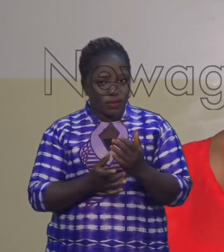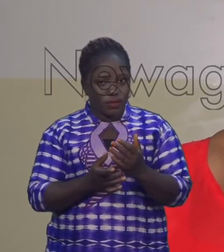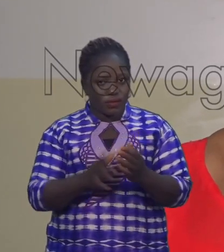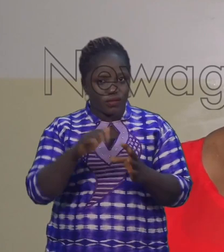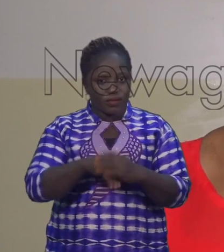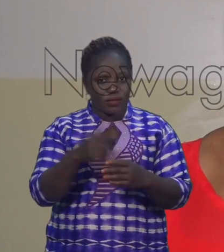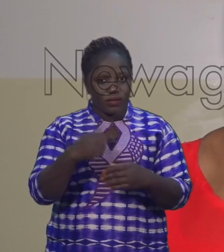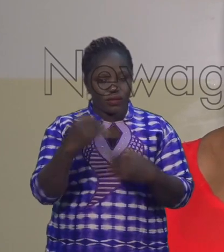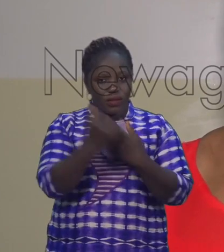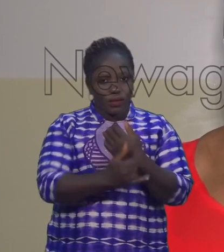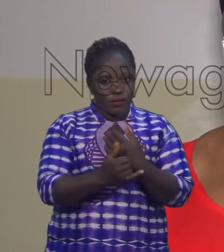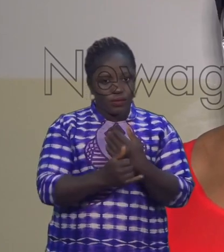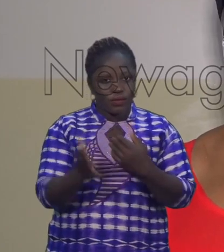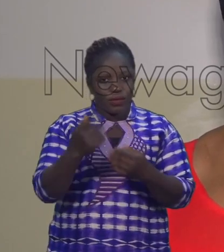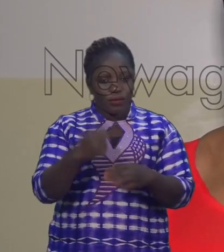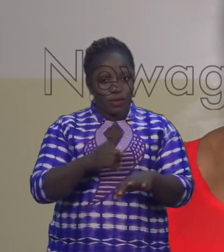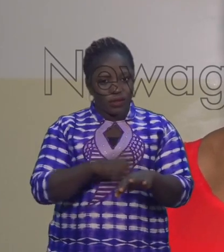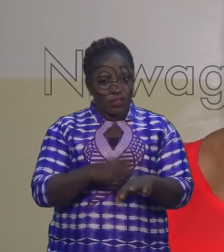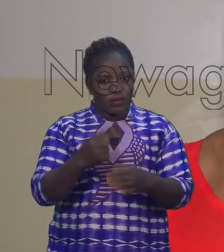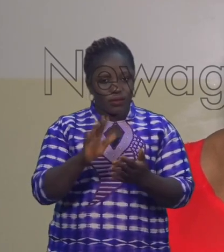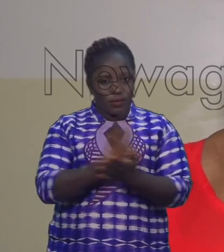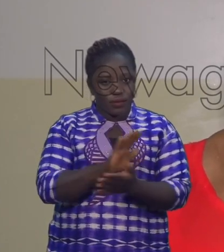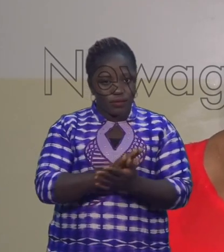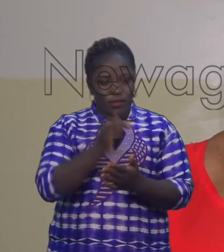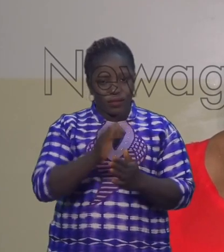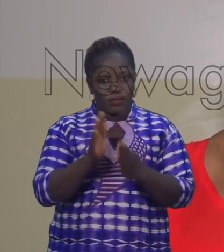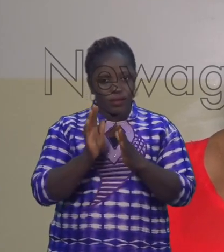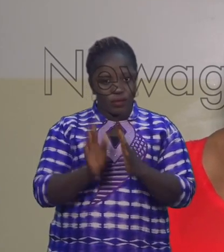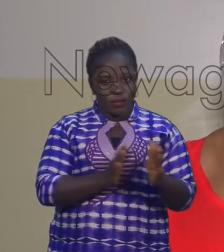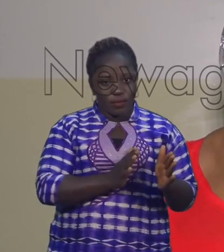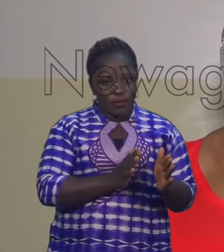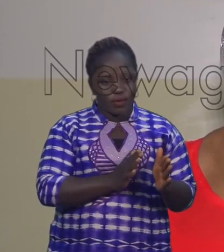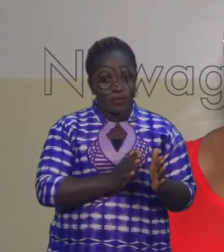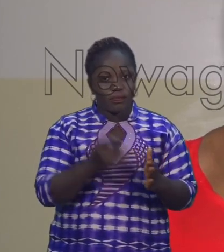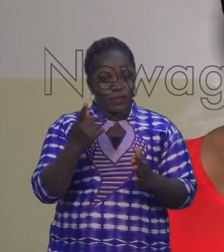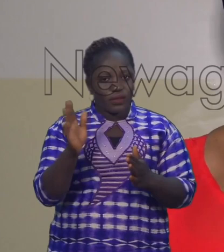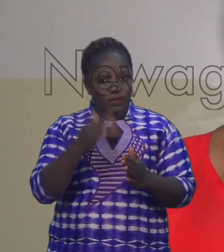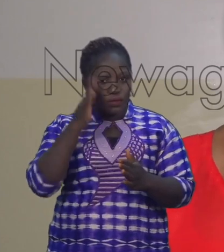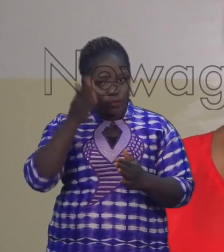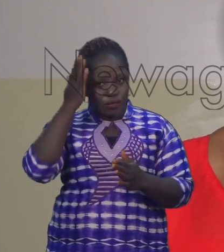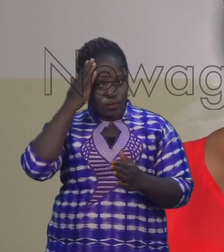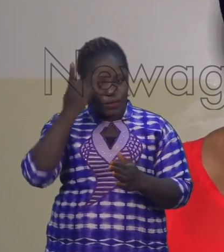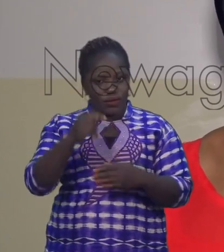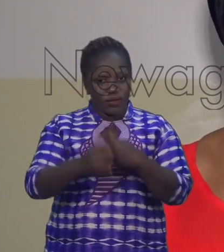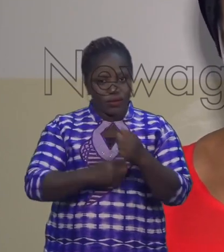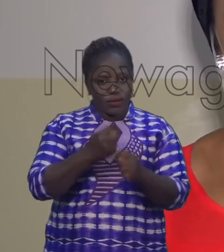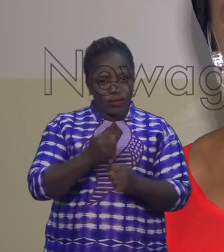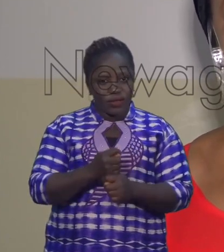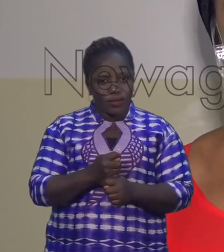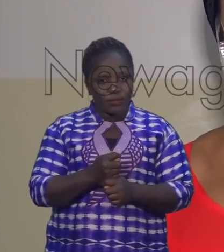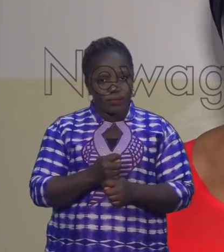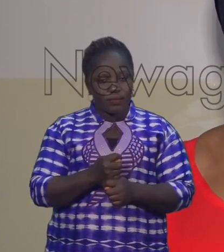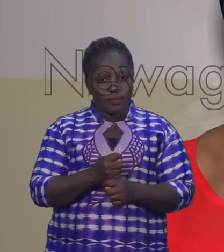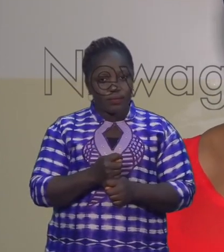country. But without the roadmap, it will be difficult to really know the quality, the